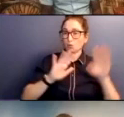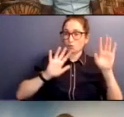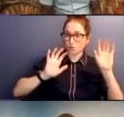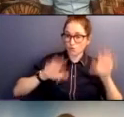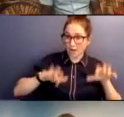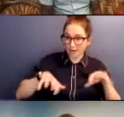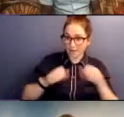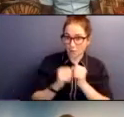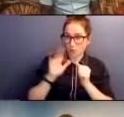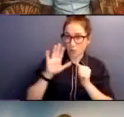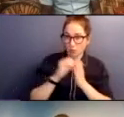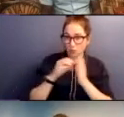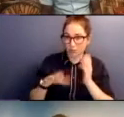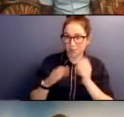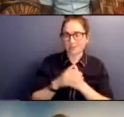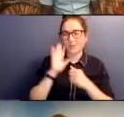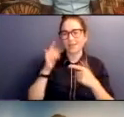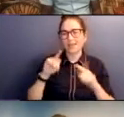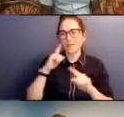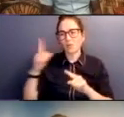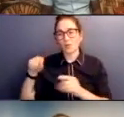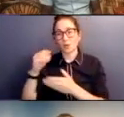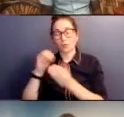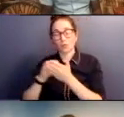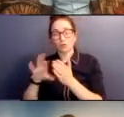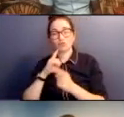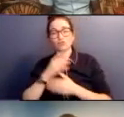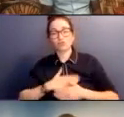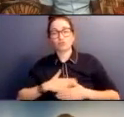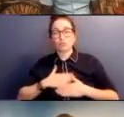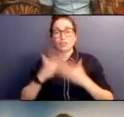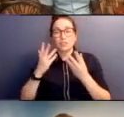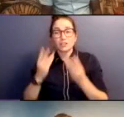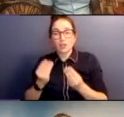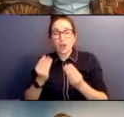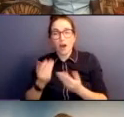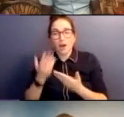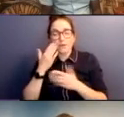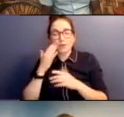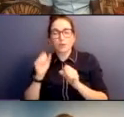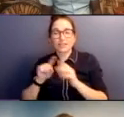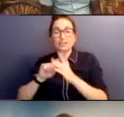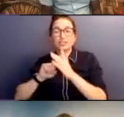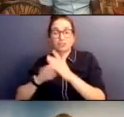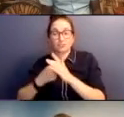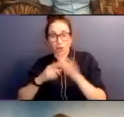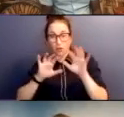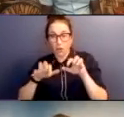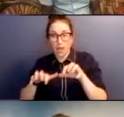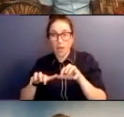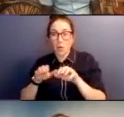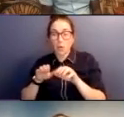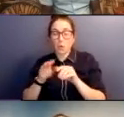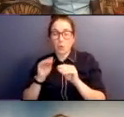your students allows those students who enjoy playing softly to perhaps begin the rainstorm, while those students